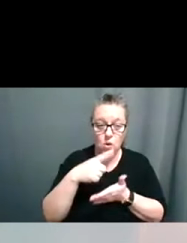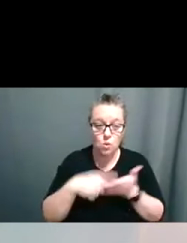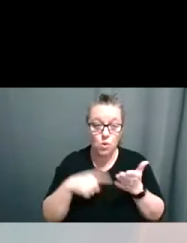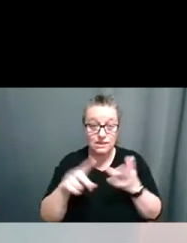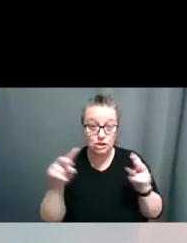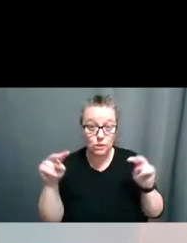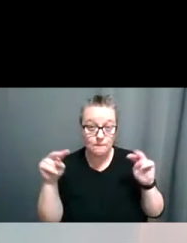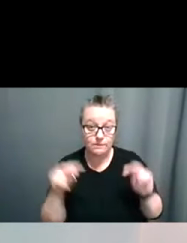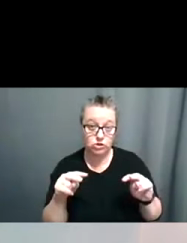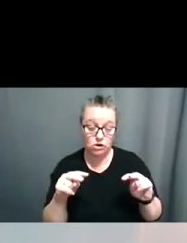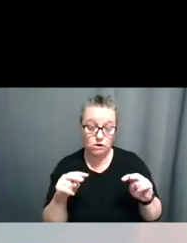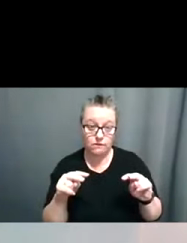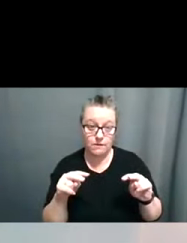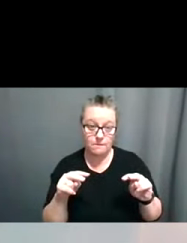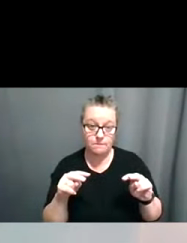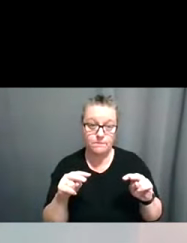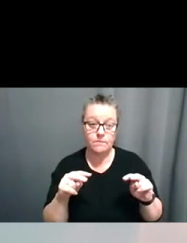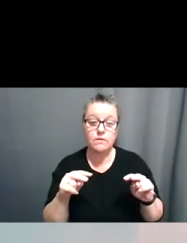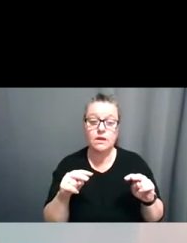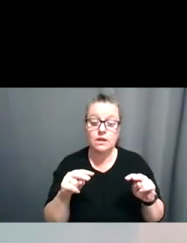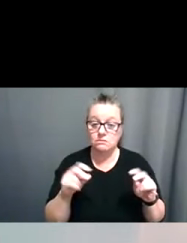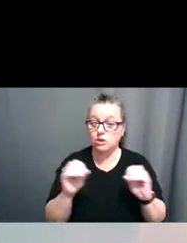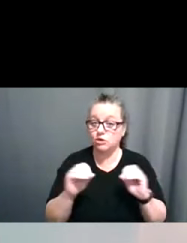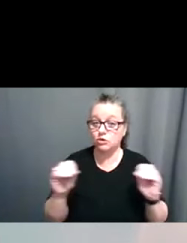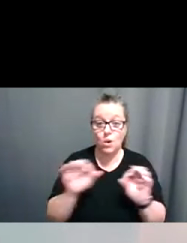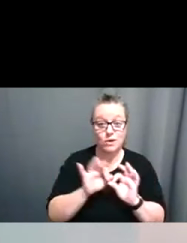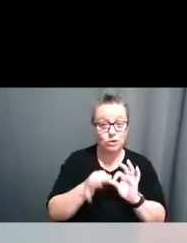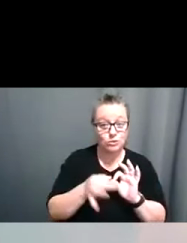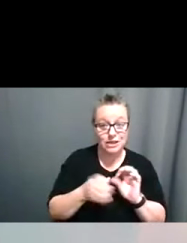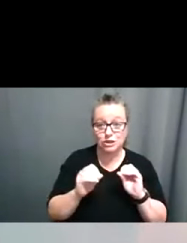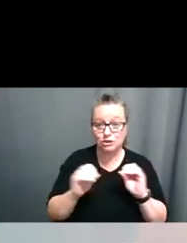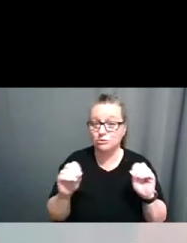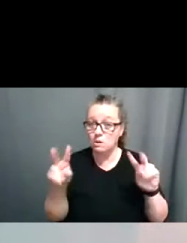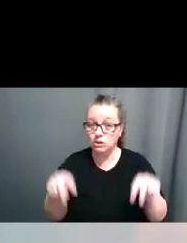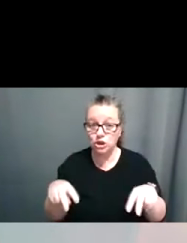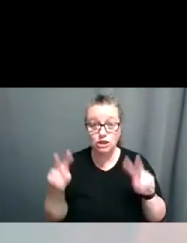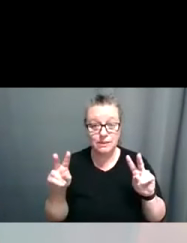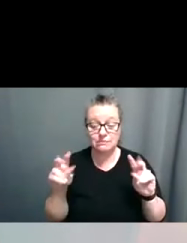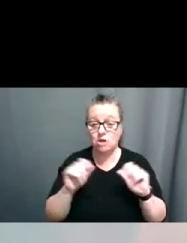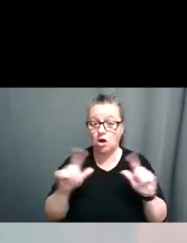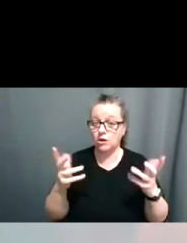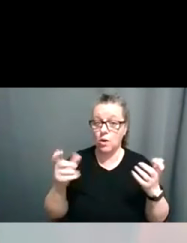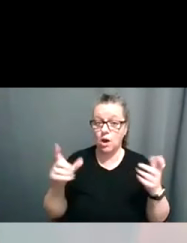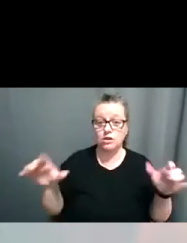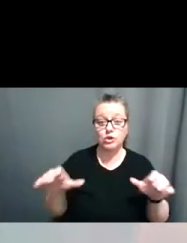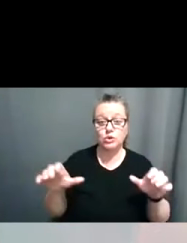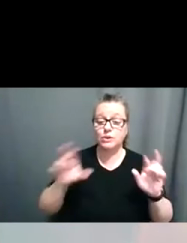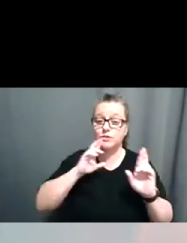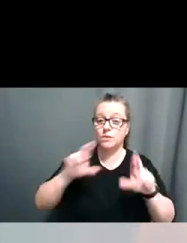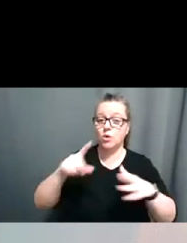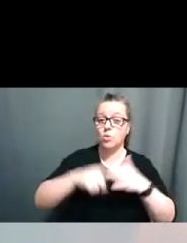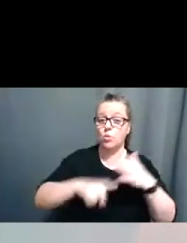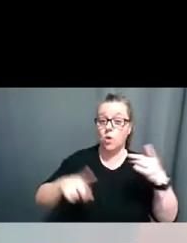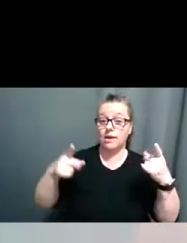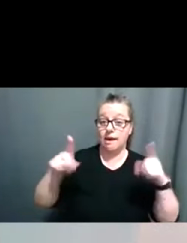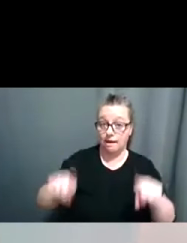observe? Note the lack of interpretations or judgments at this step. All you want to do here is report what happened, what somebody did